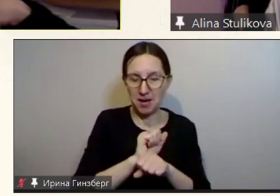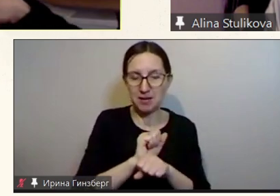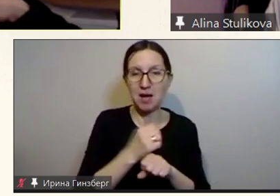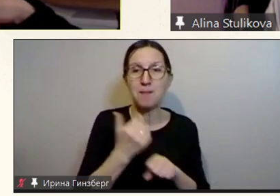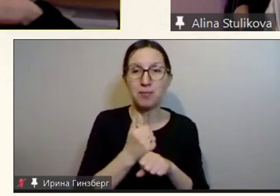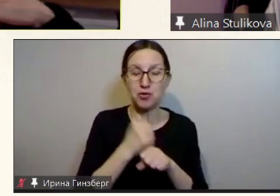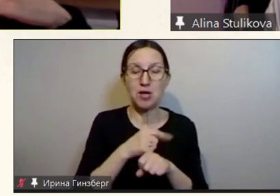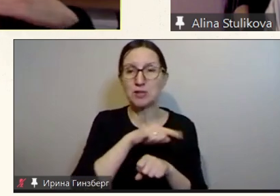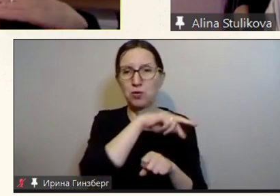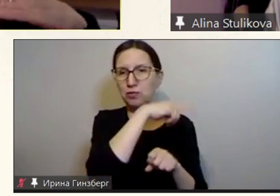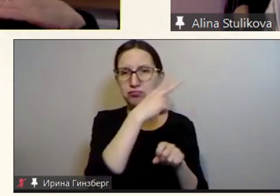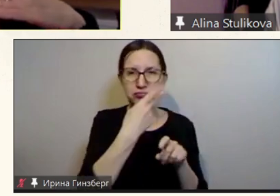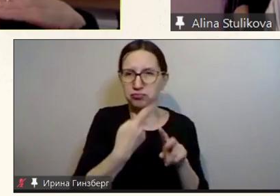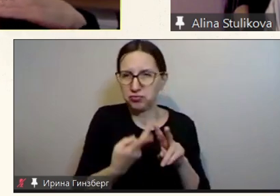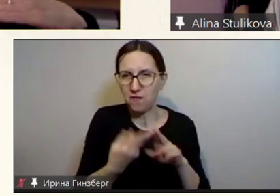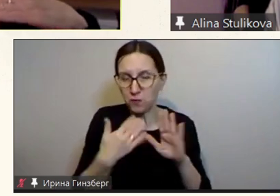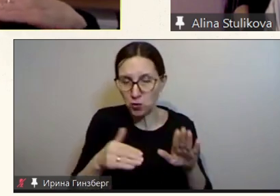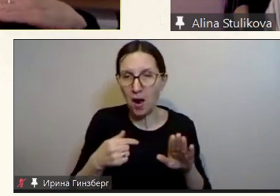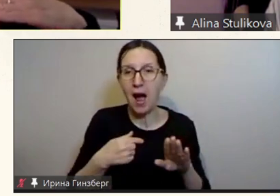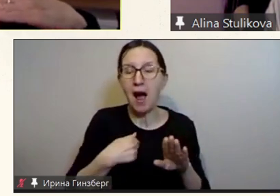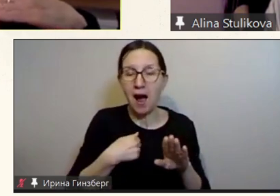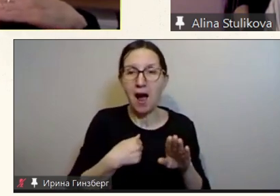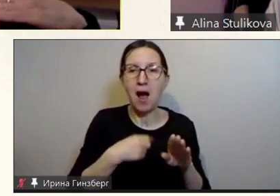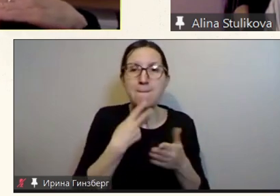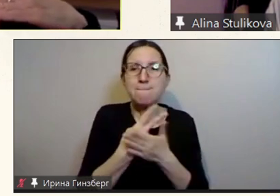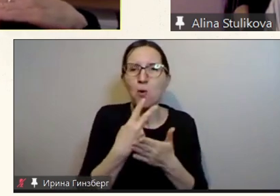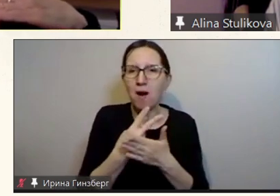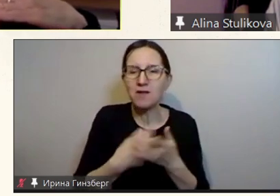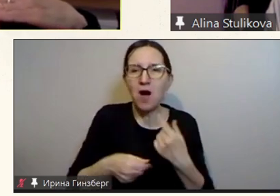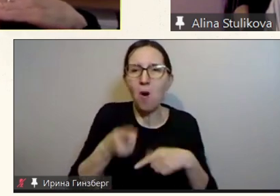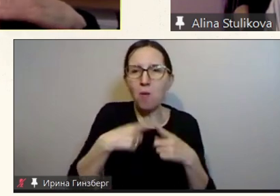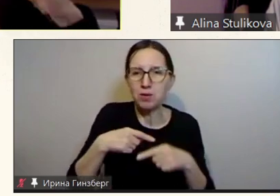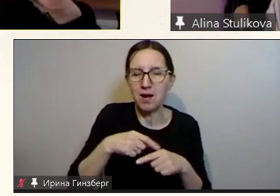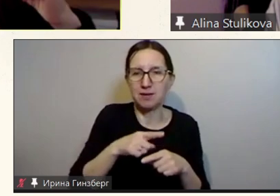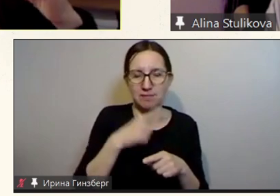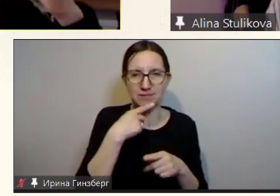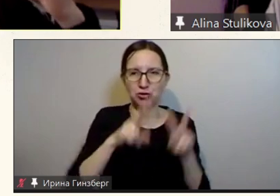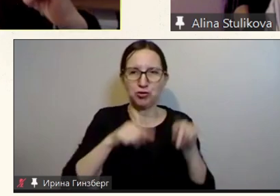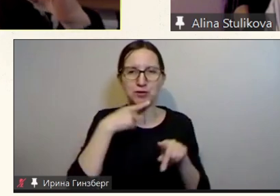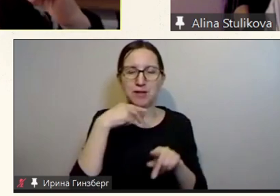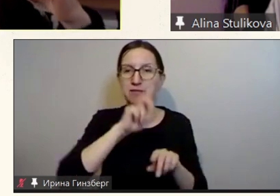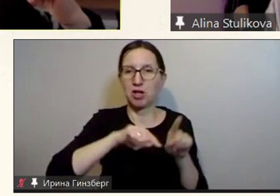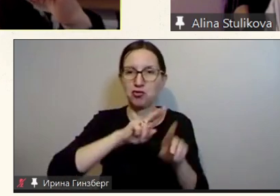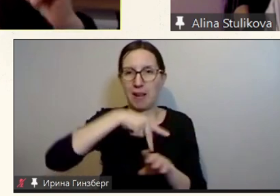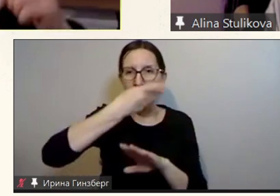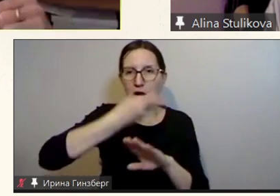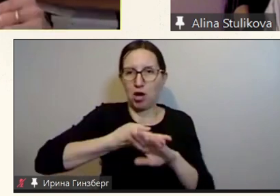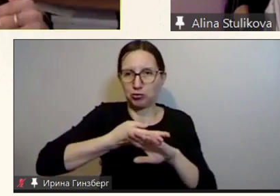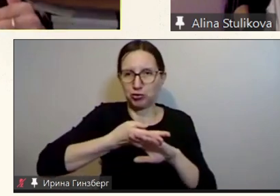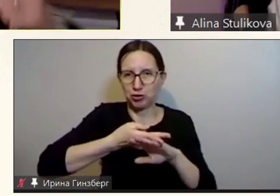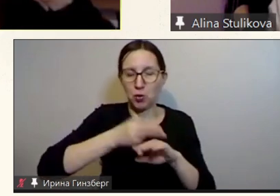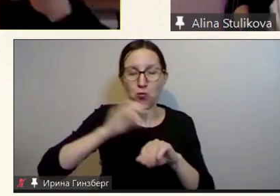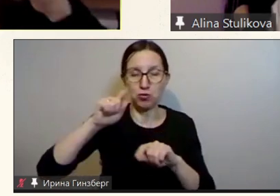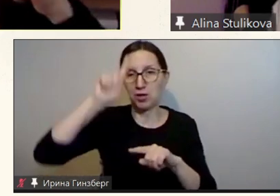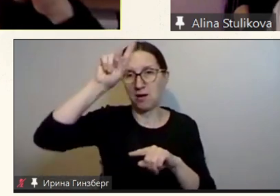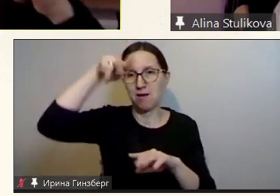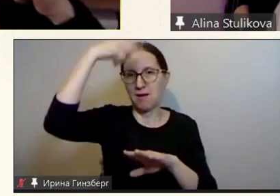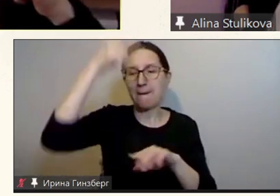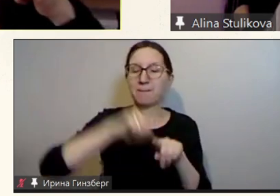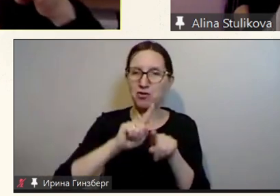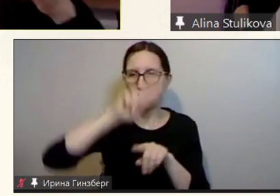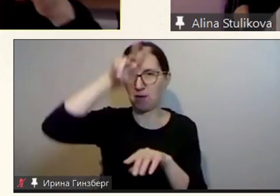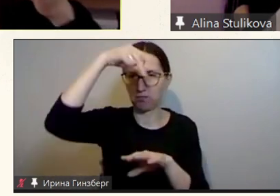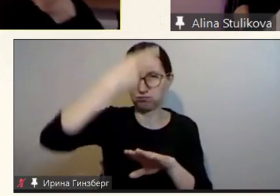you see him first lying flat on the slab, and with just a few little drips of water, but the water is going